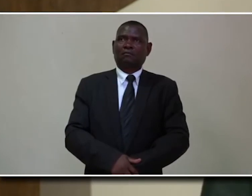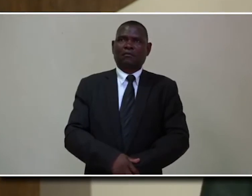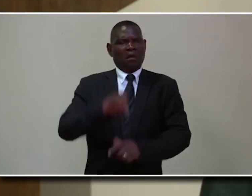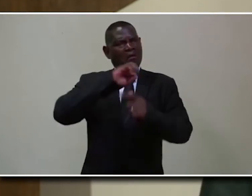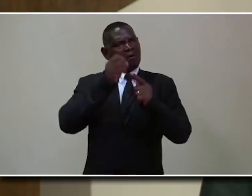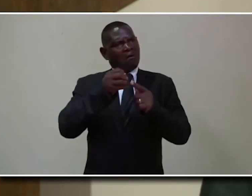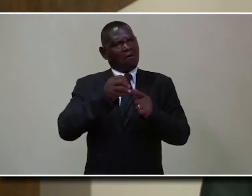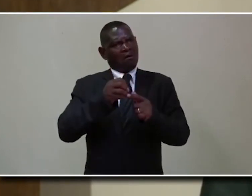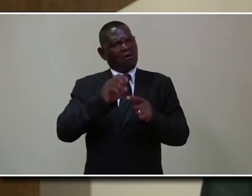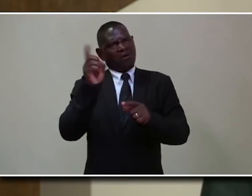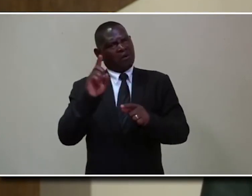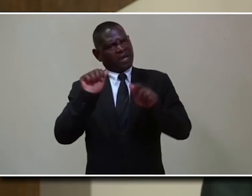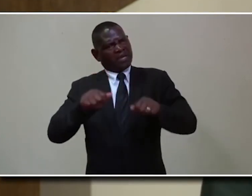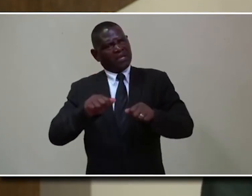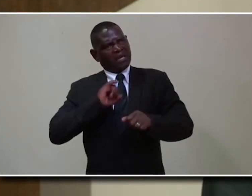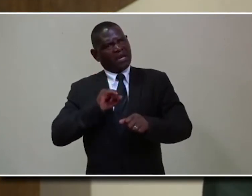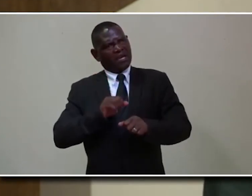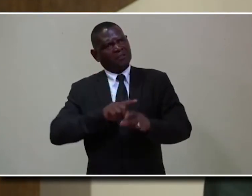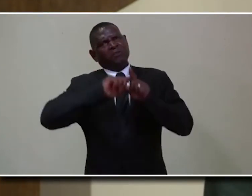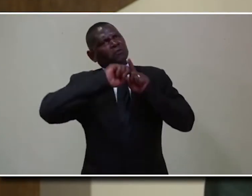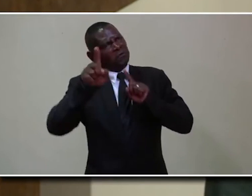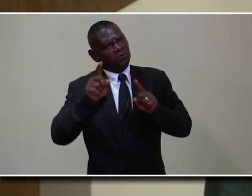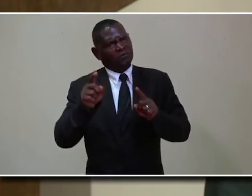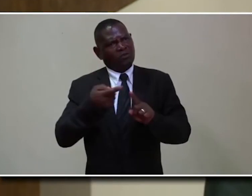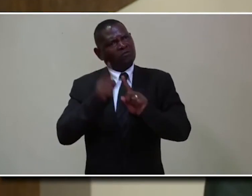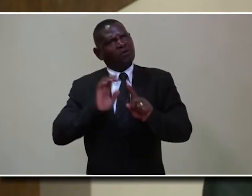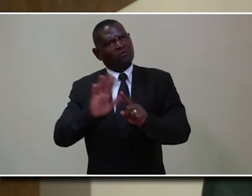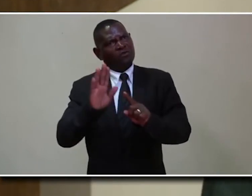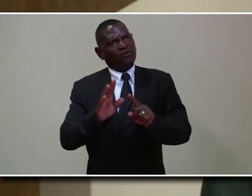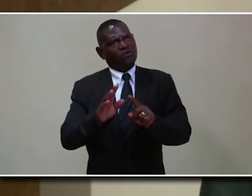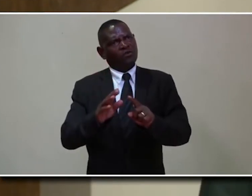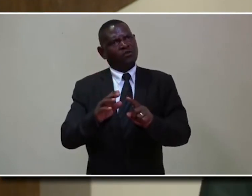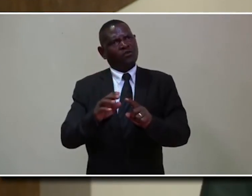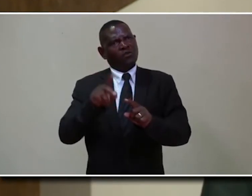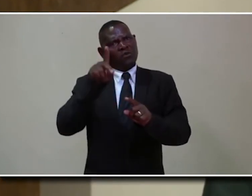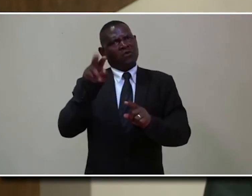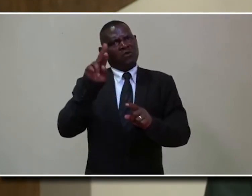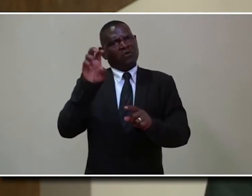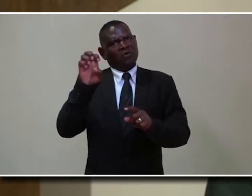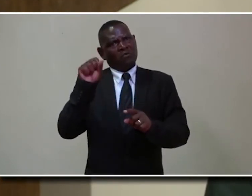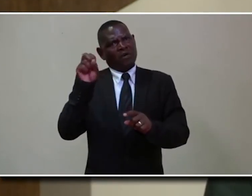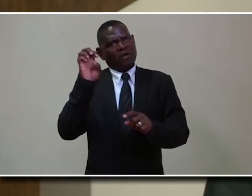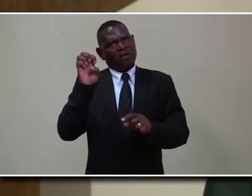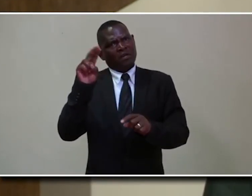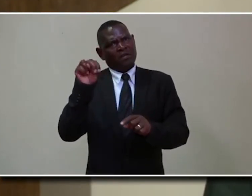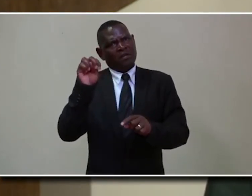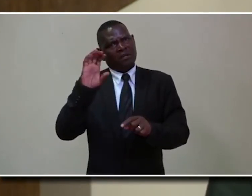flee from your presence? Kodi nzathavira kuti kuchoka kwa inu? If I